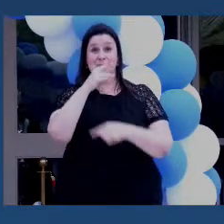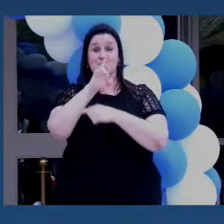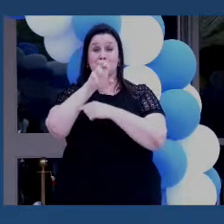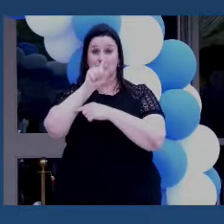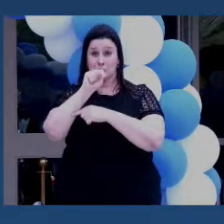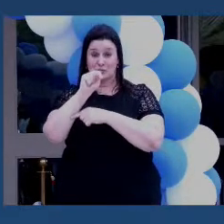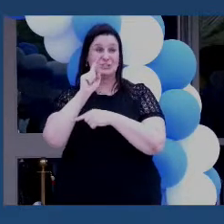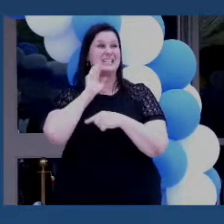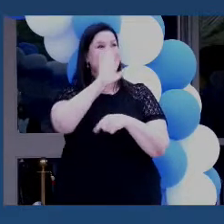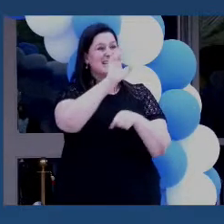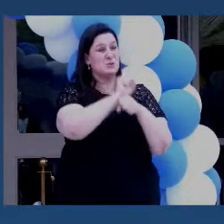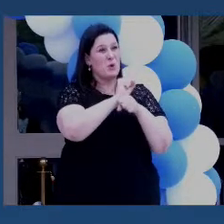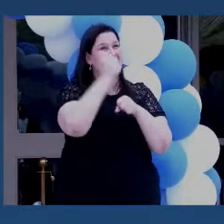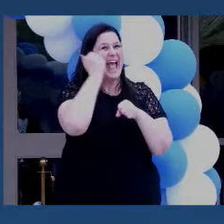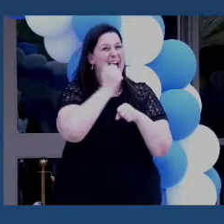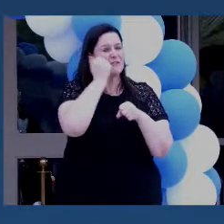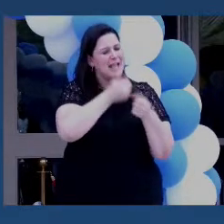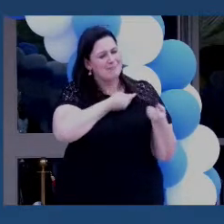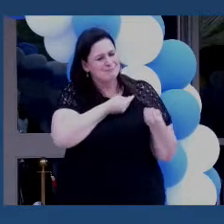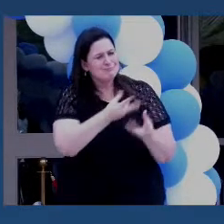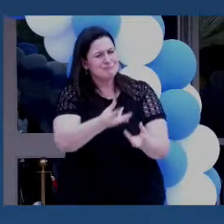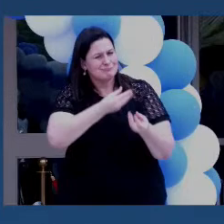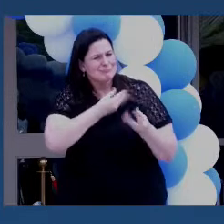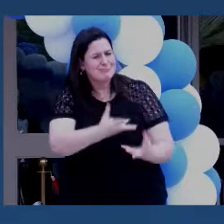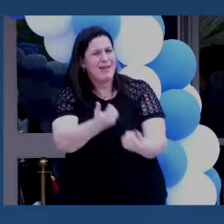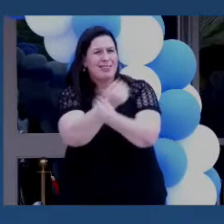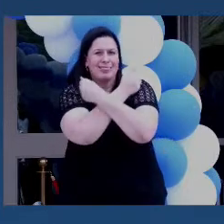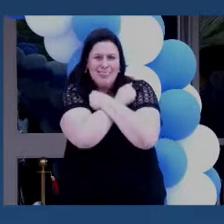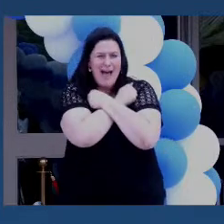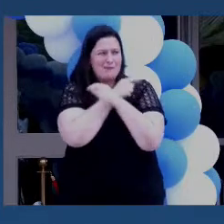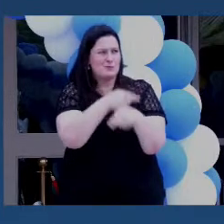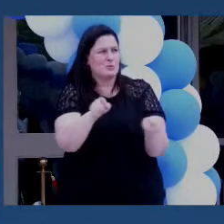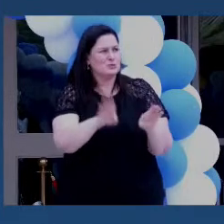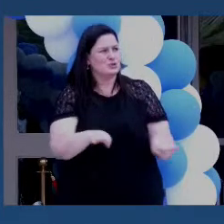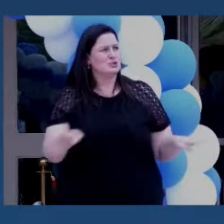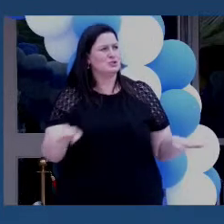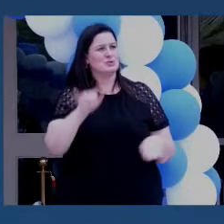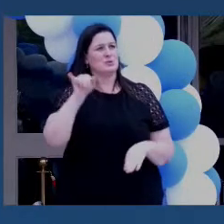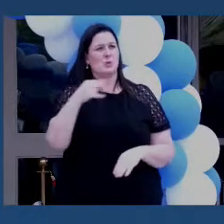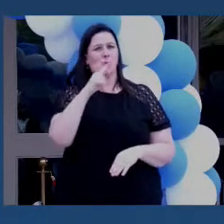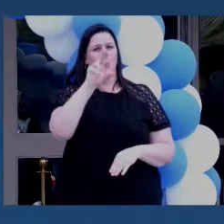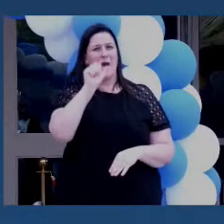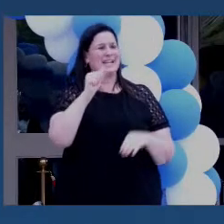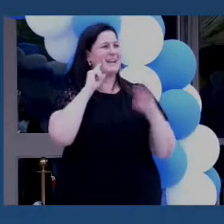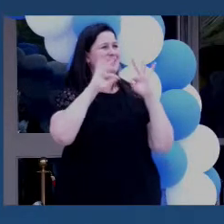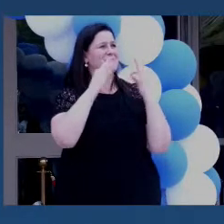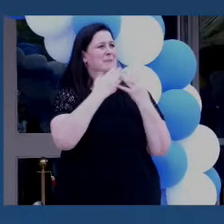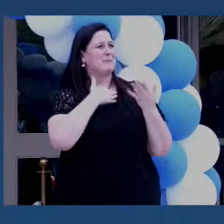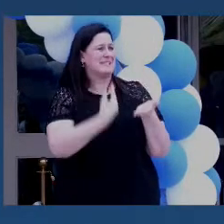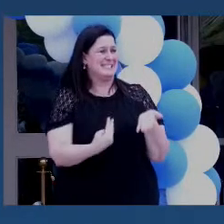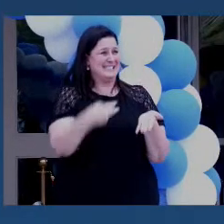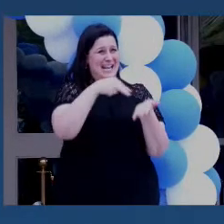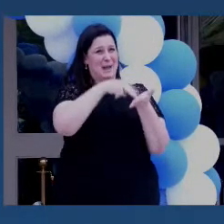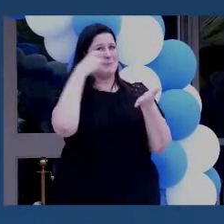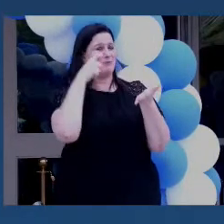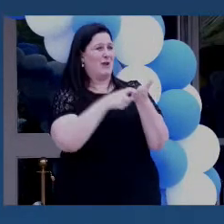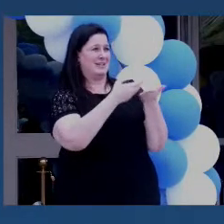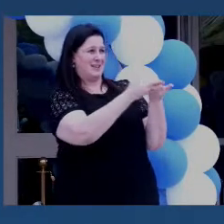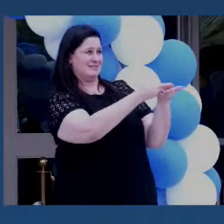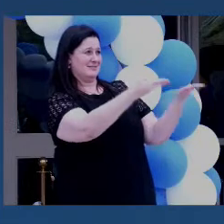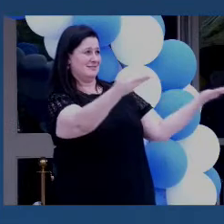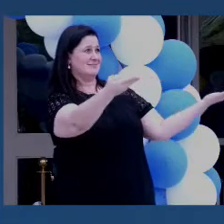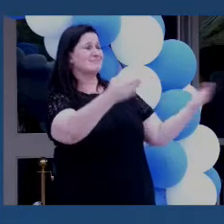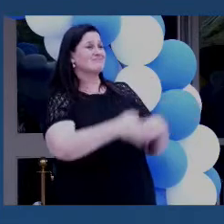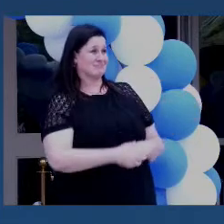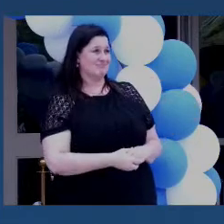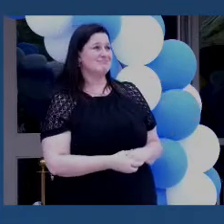his work every single day. Juanita and the family, please stand up and be recognized. The Pritchett family here in the front row.